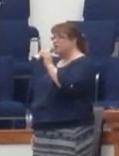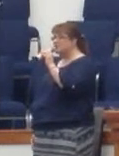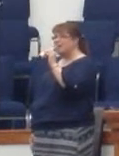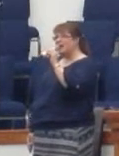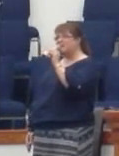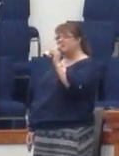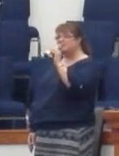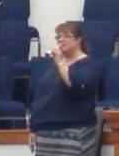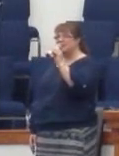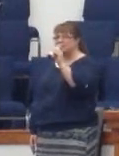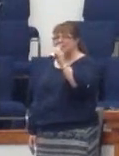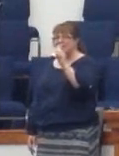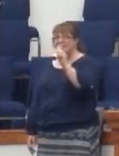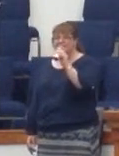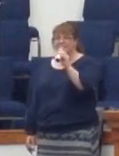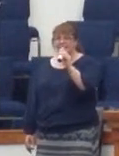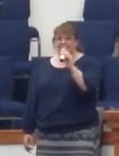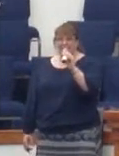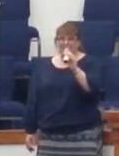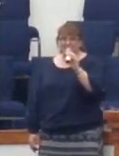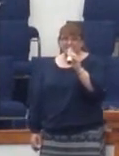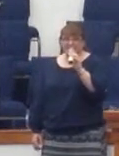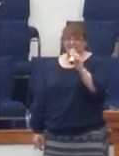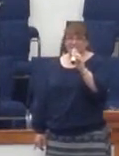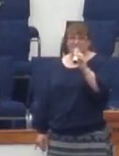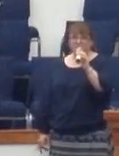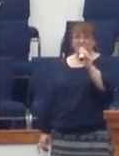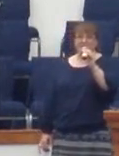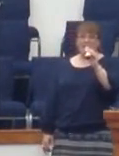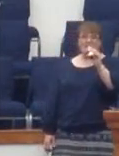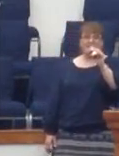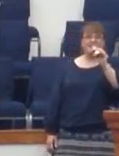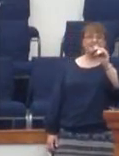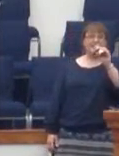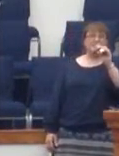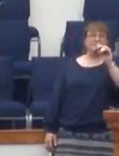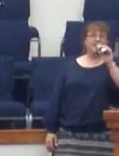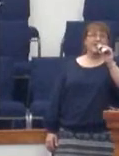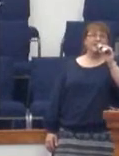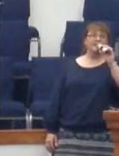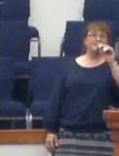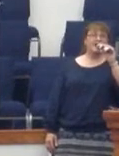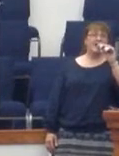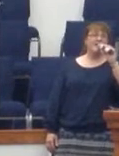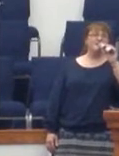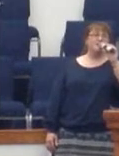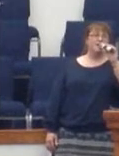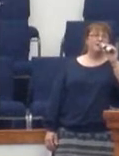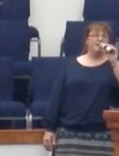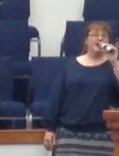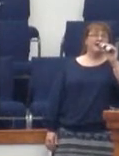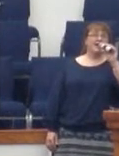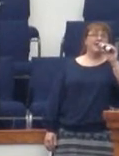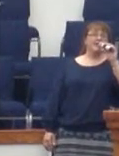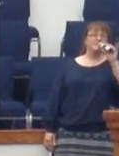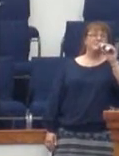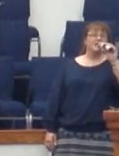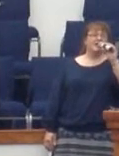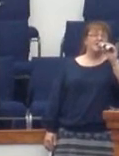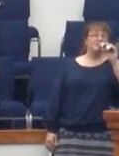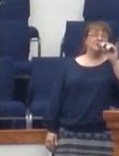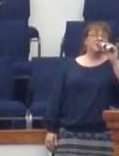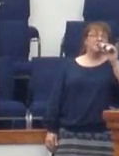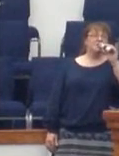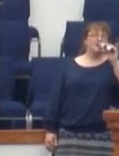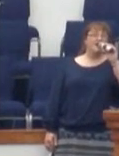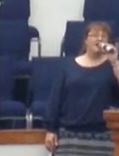who's heard the mighty voice of God, a living testimony of his death-defying touch. My name is